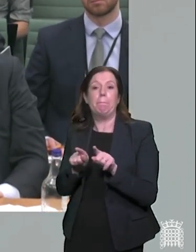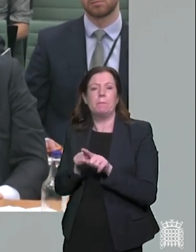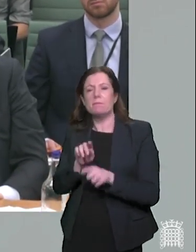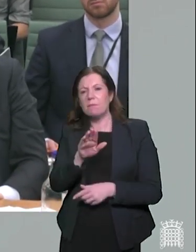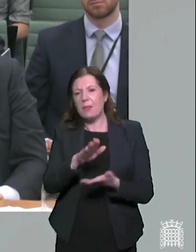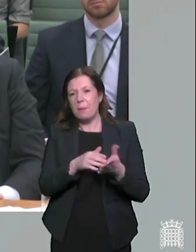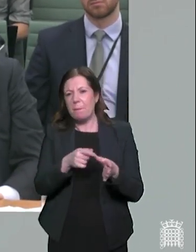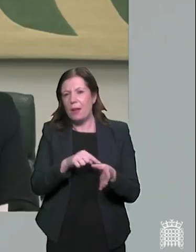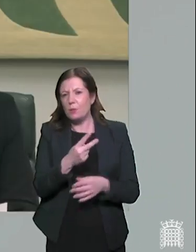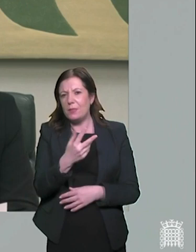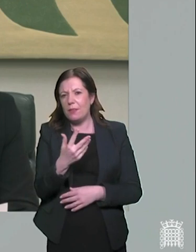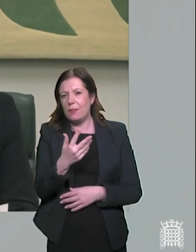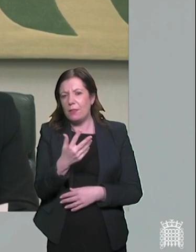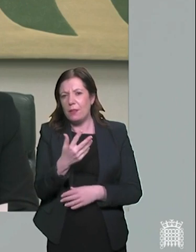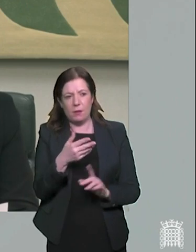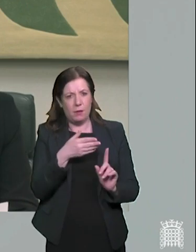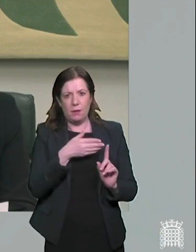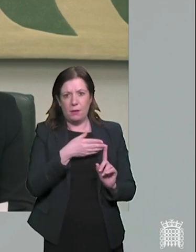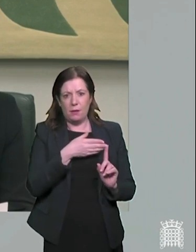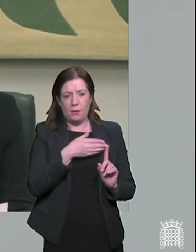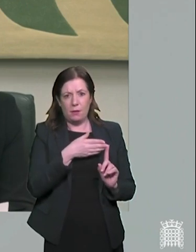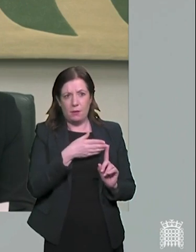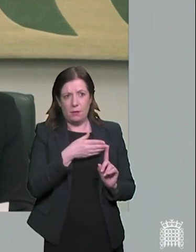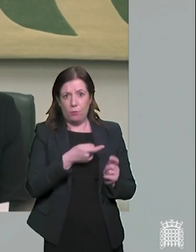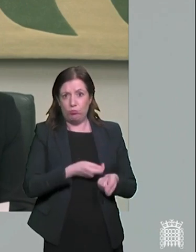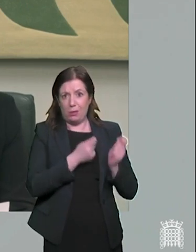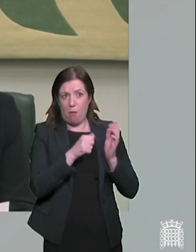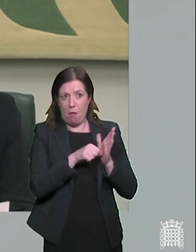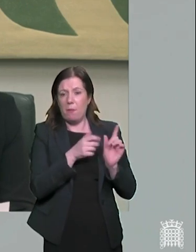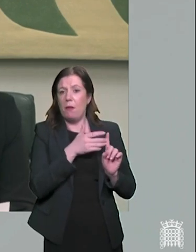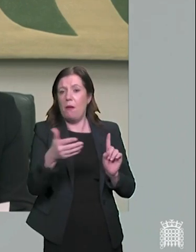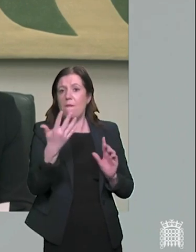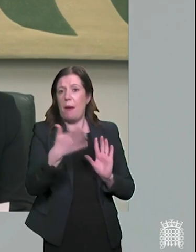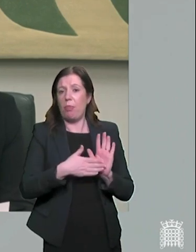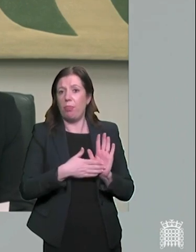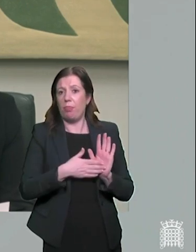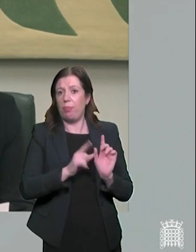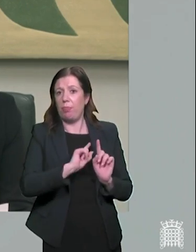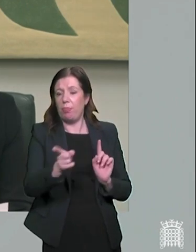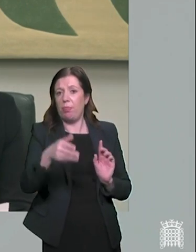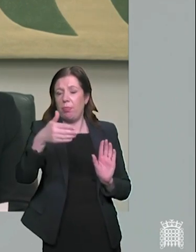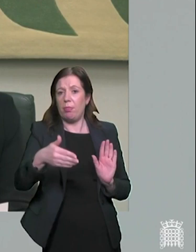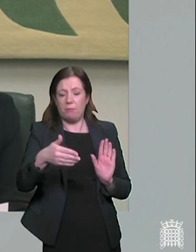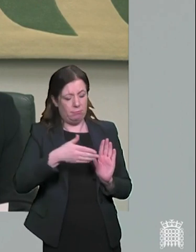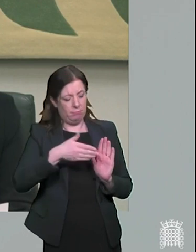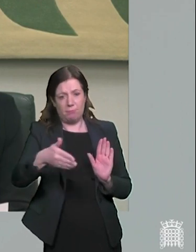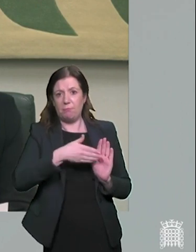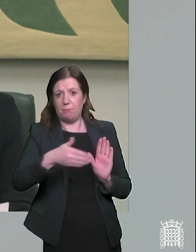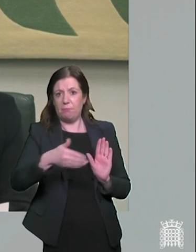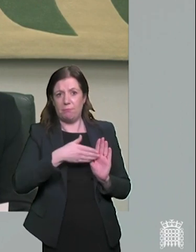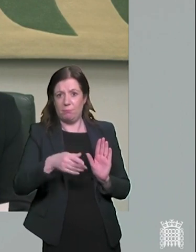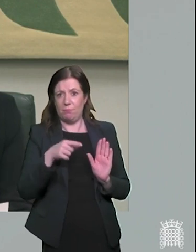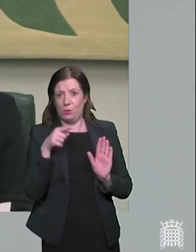the 25th was 5 months after this had first been raised, and you'd had time to